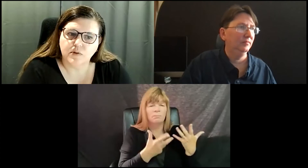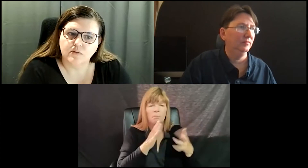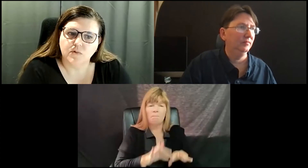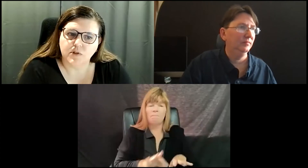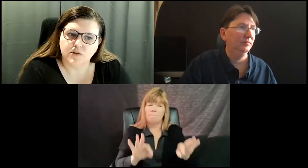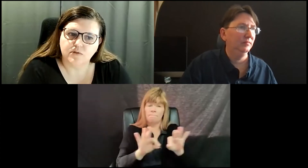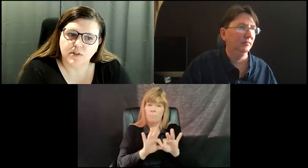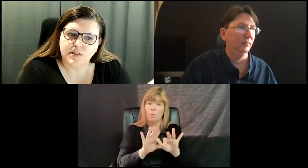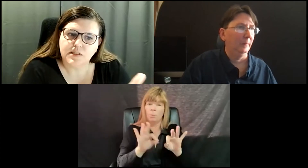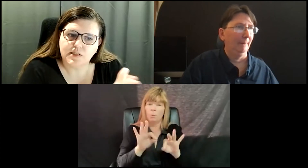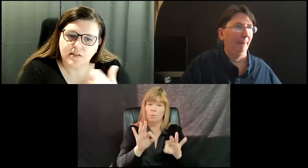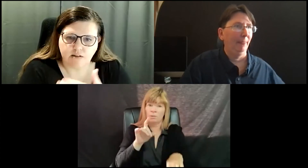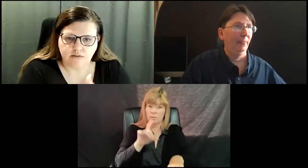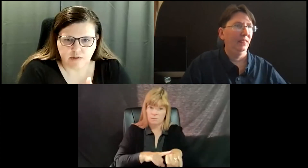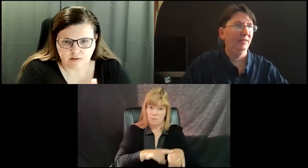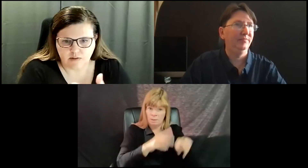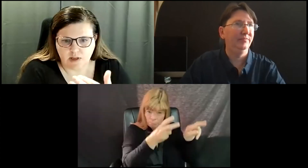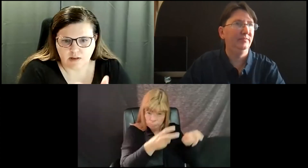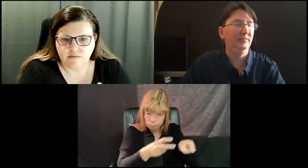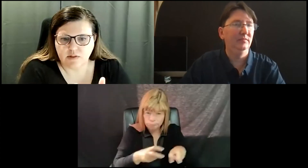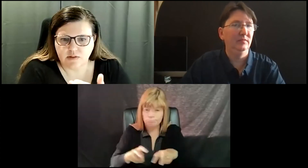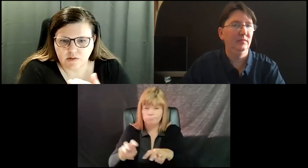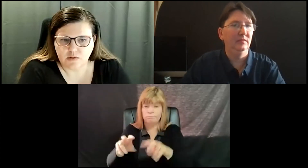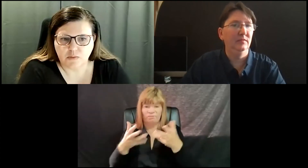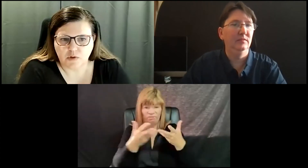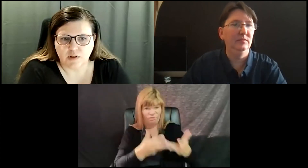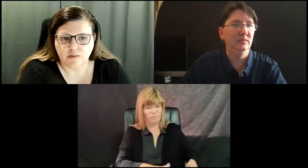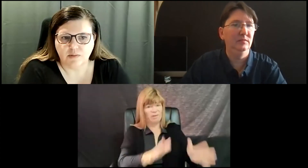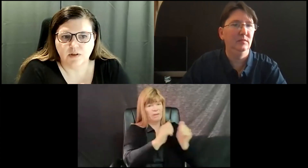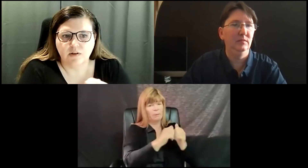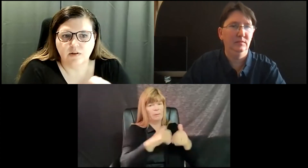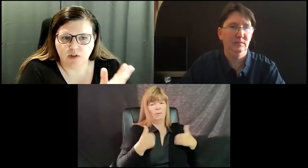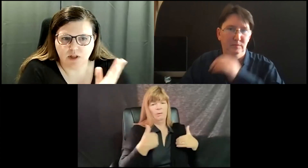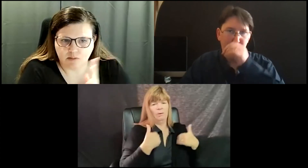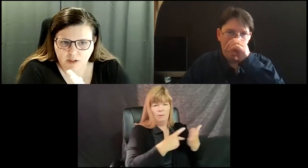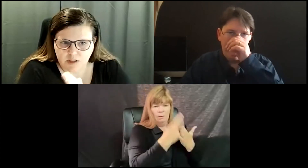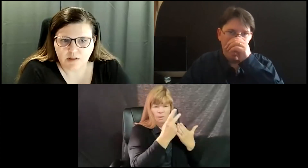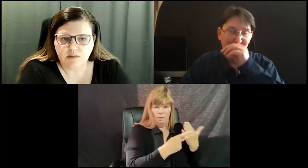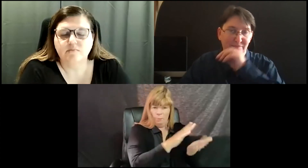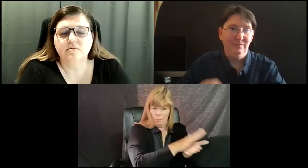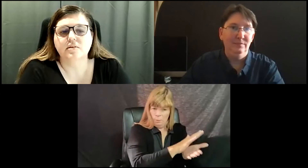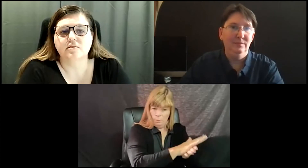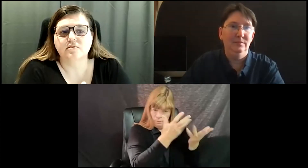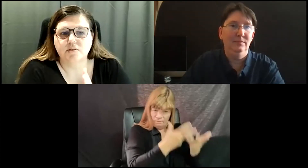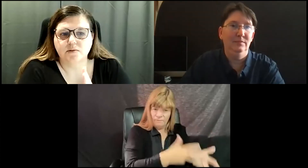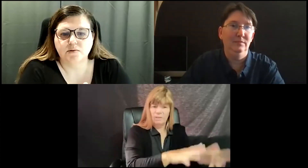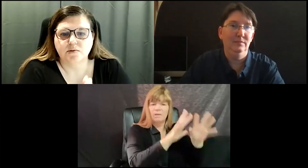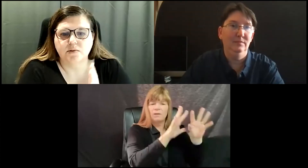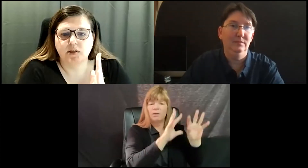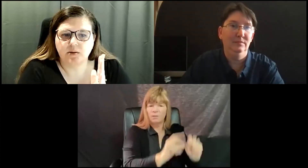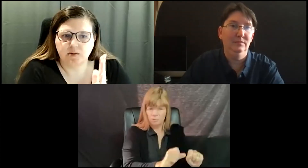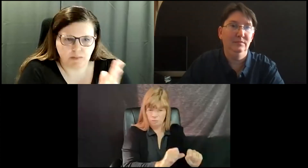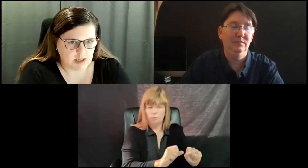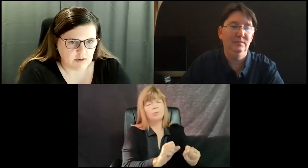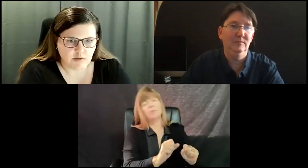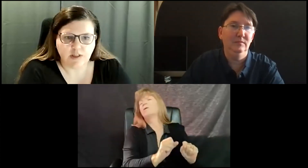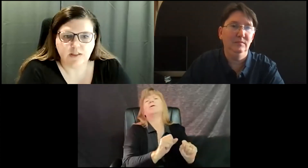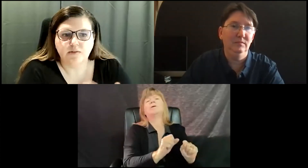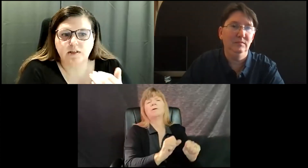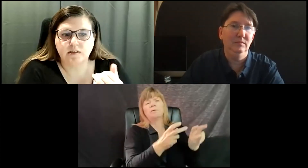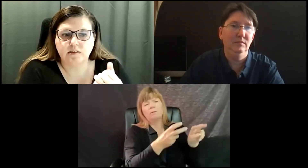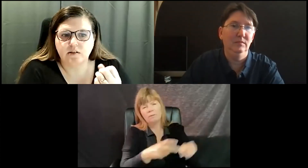you transition out of the youth program, when they complete school by